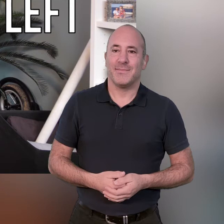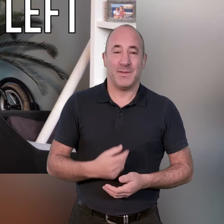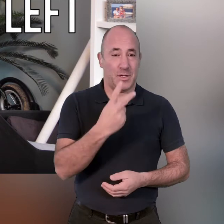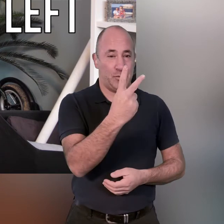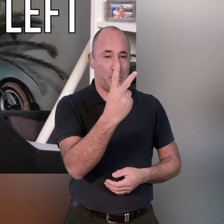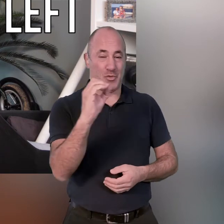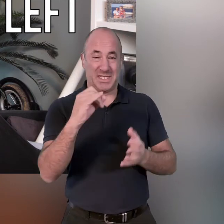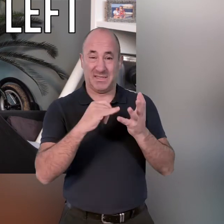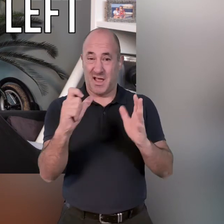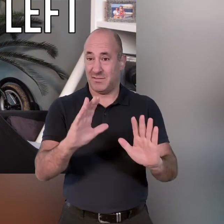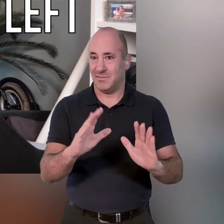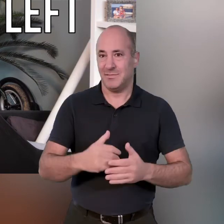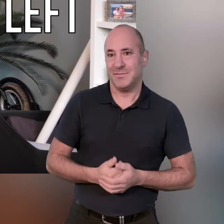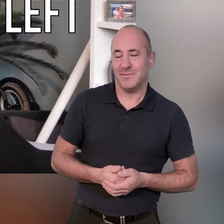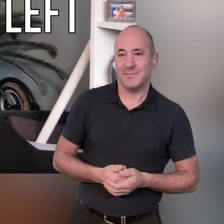$20 to go.